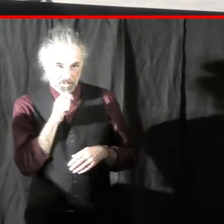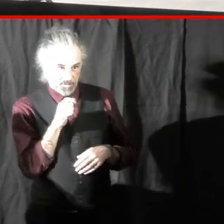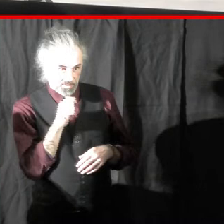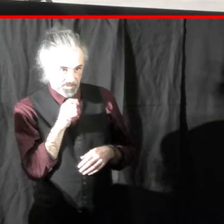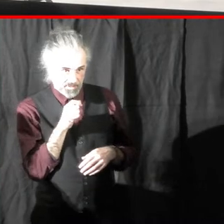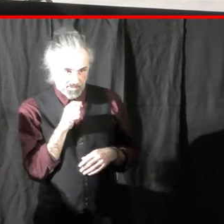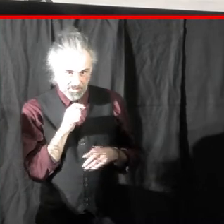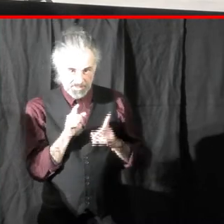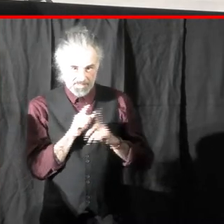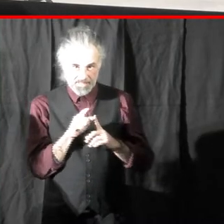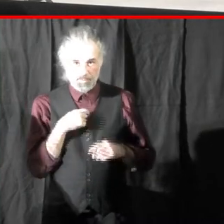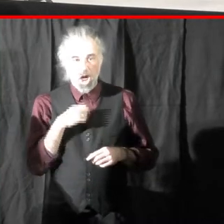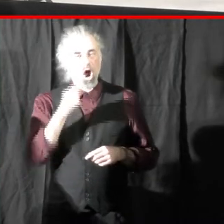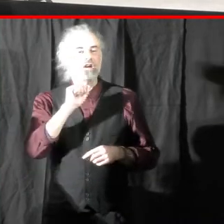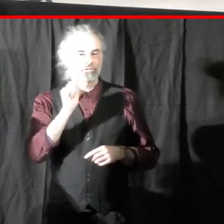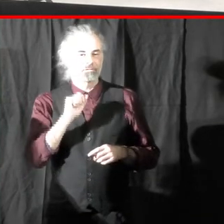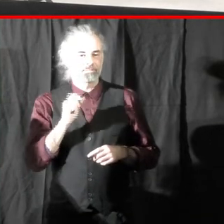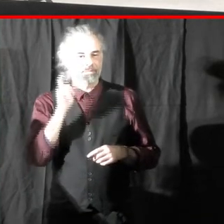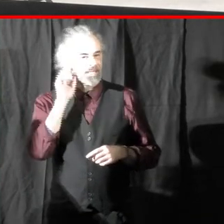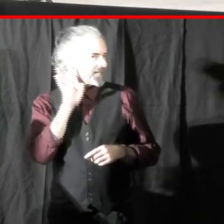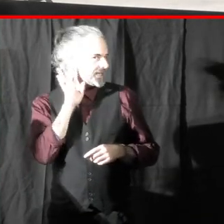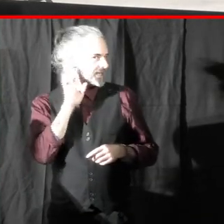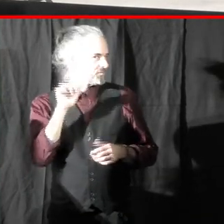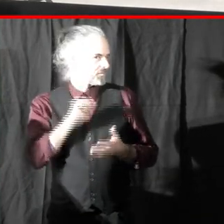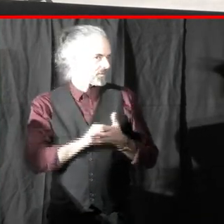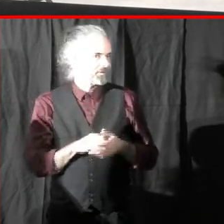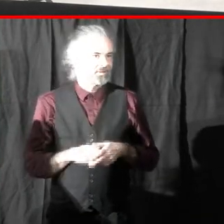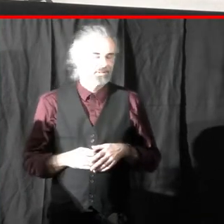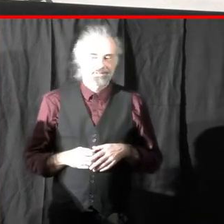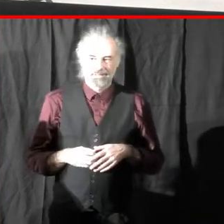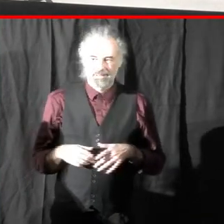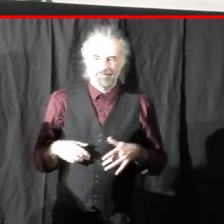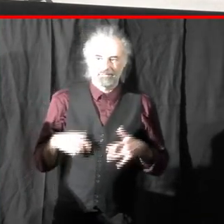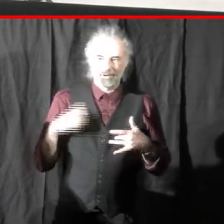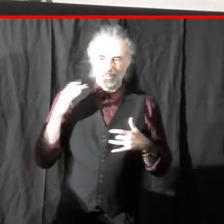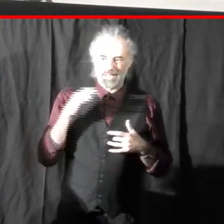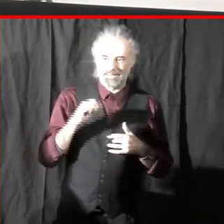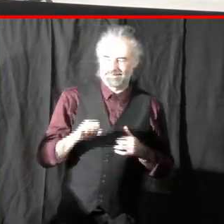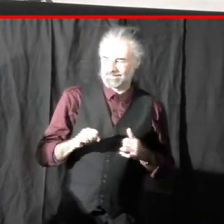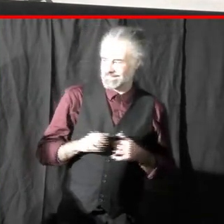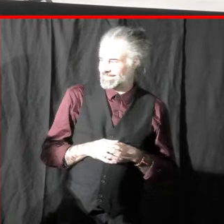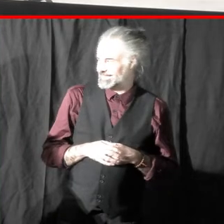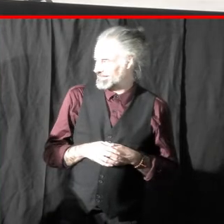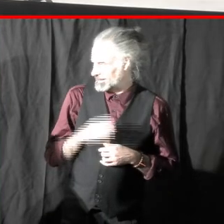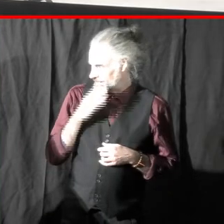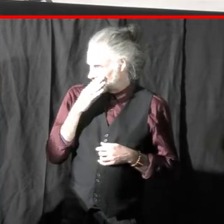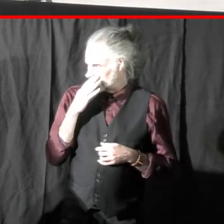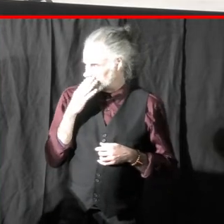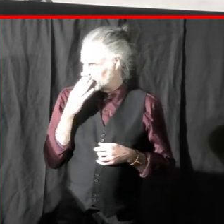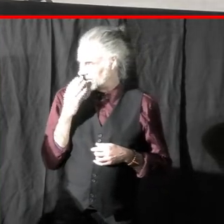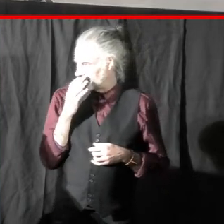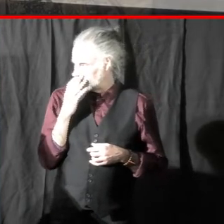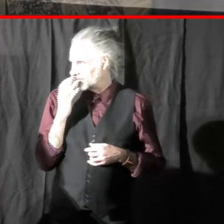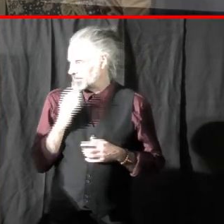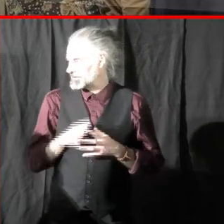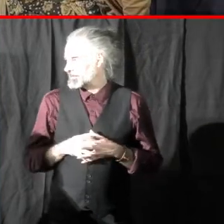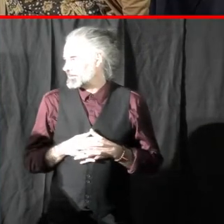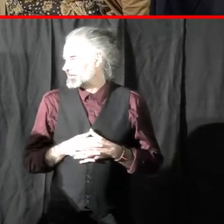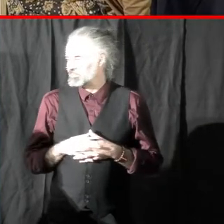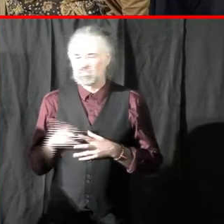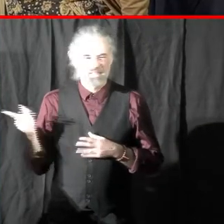an ice cream. That's it. Nice and close. It feels weird, I know. Okay. Let's watch. He's the